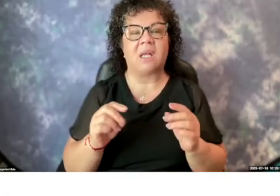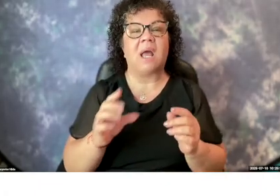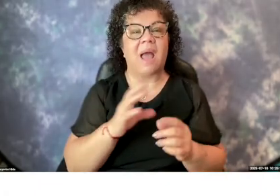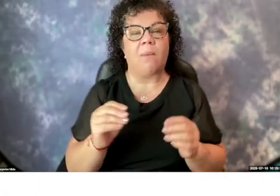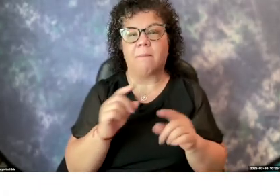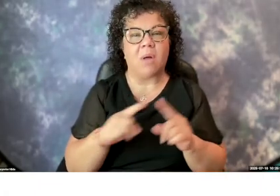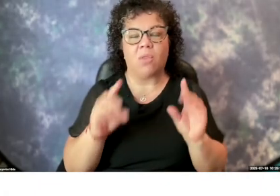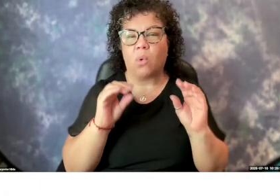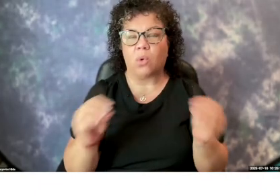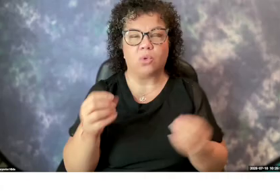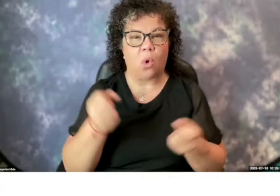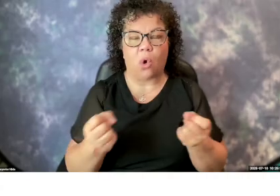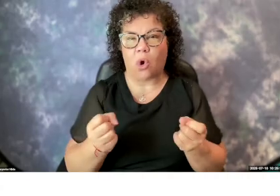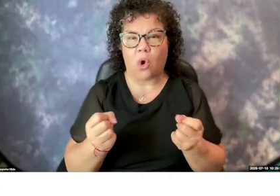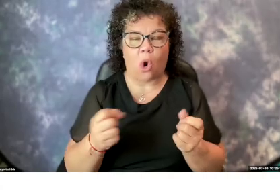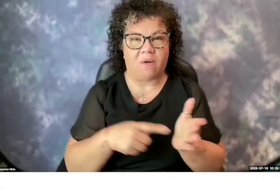about.